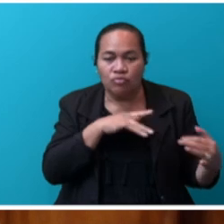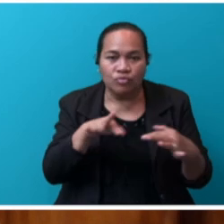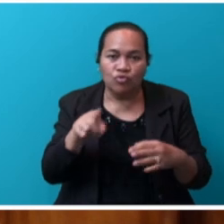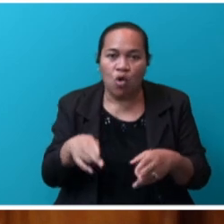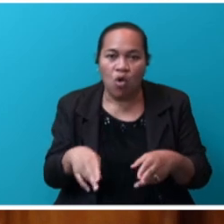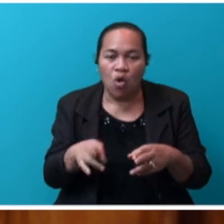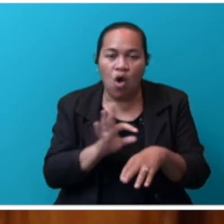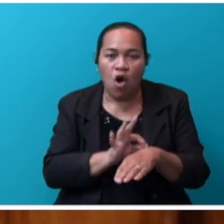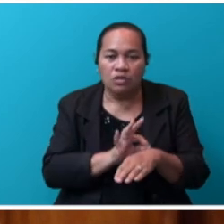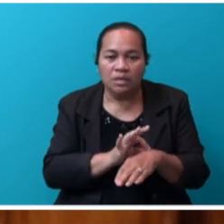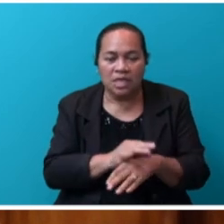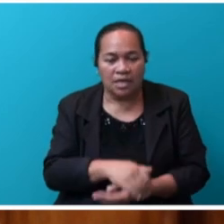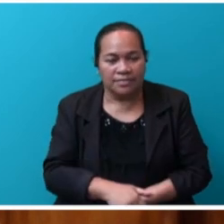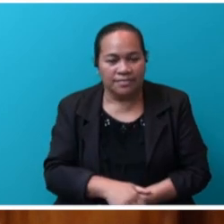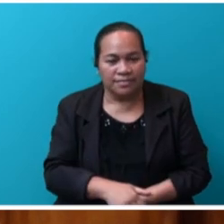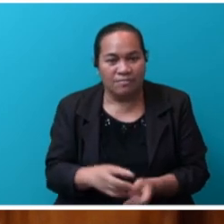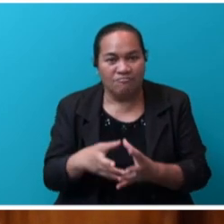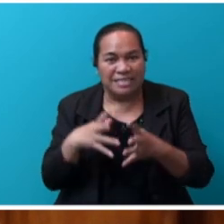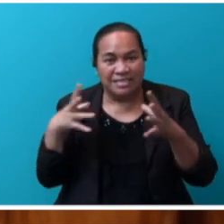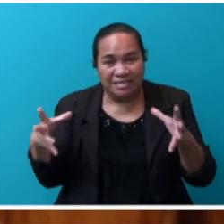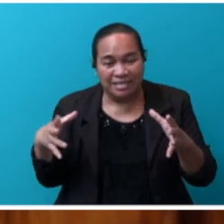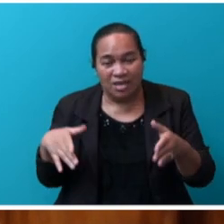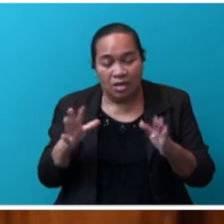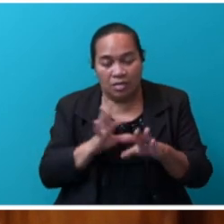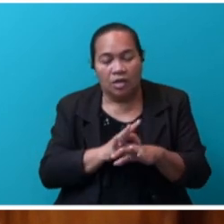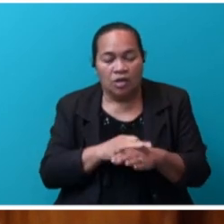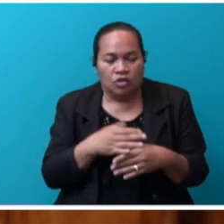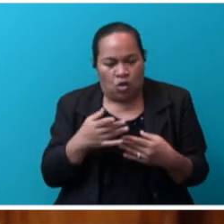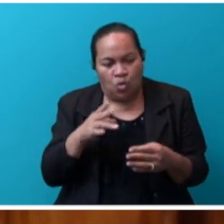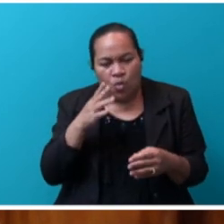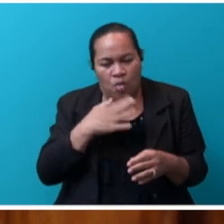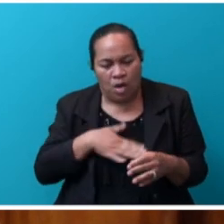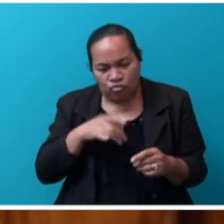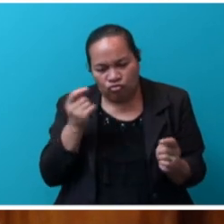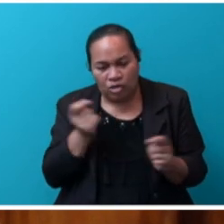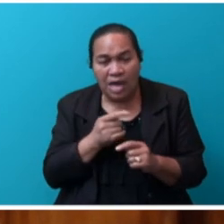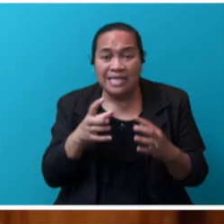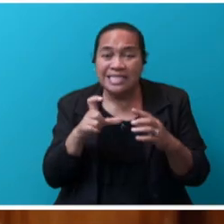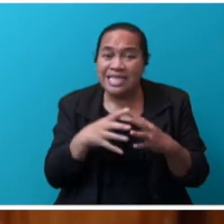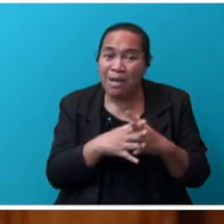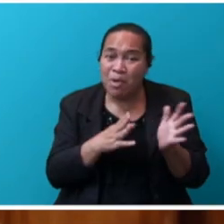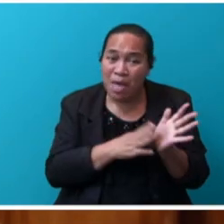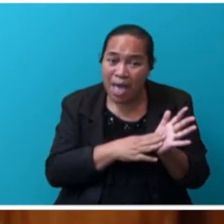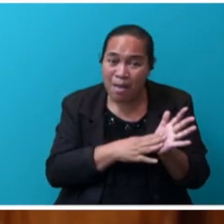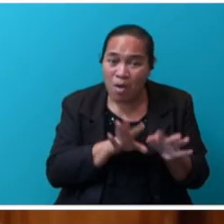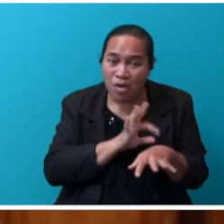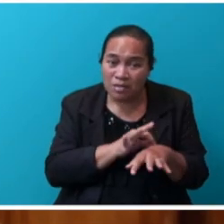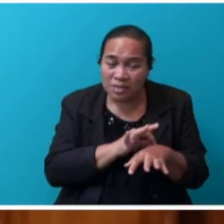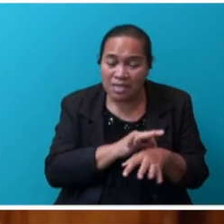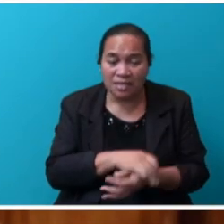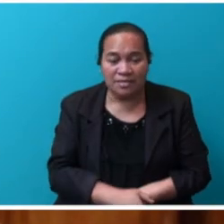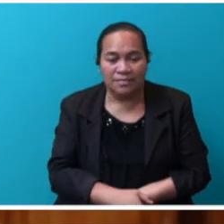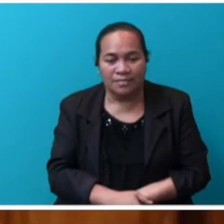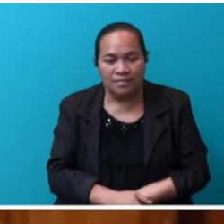We have embarked on a comprehensive health sector reform as well, and CWM redevelopment program